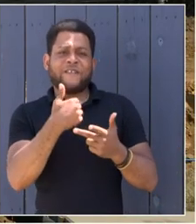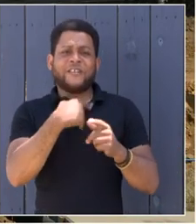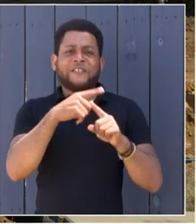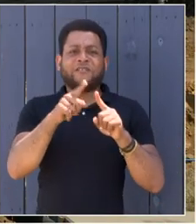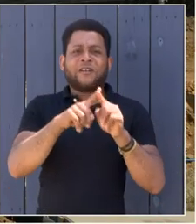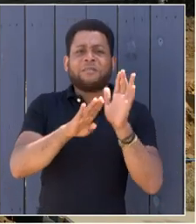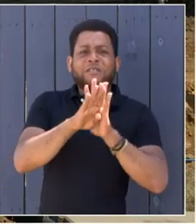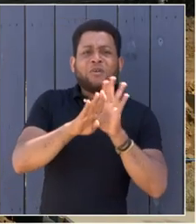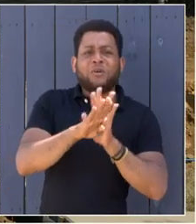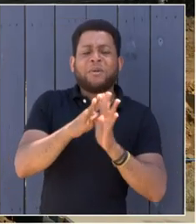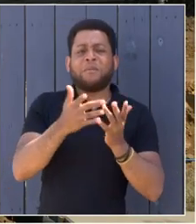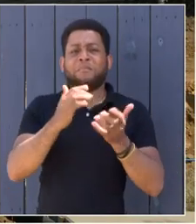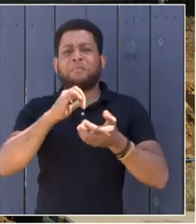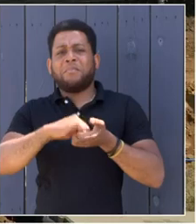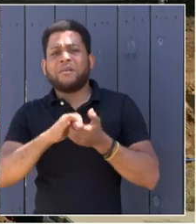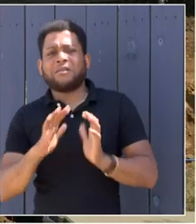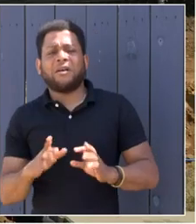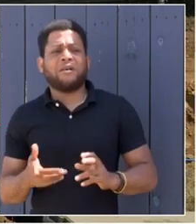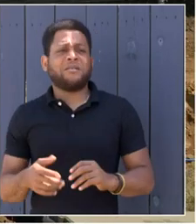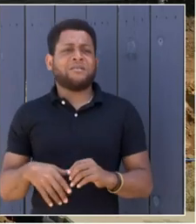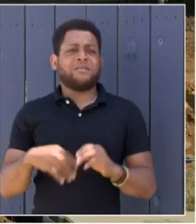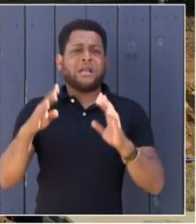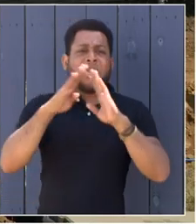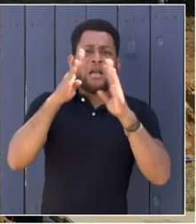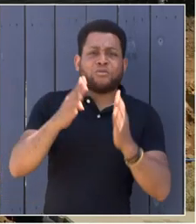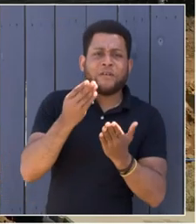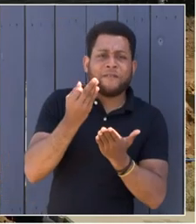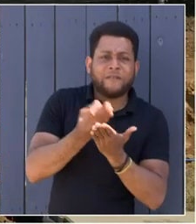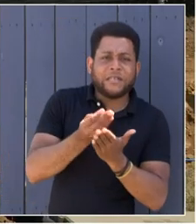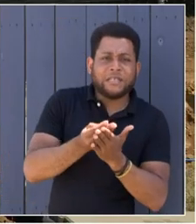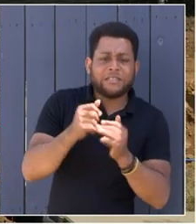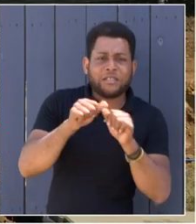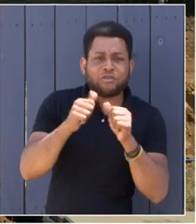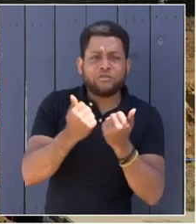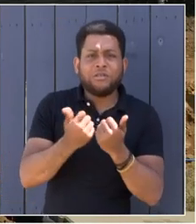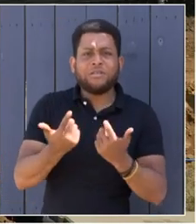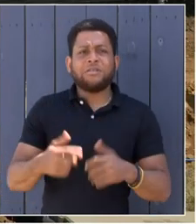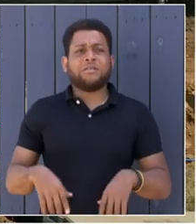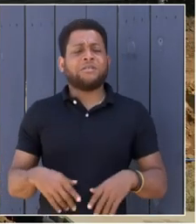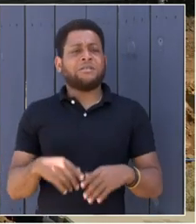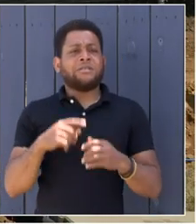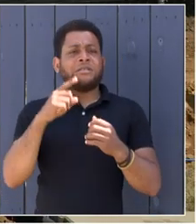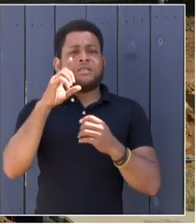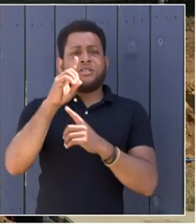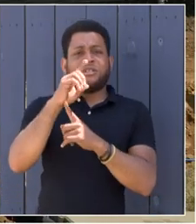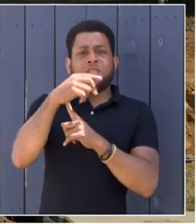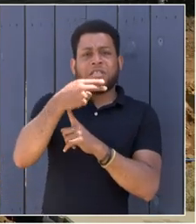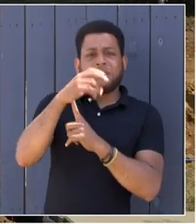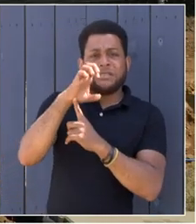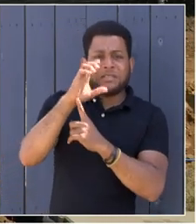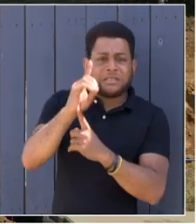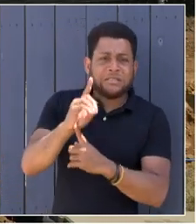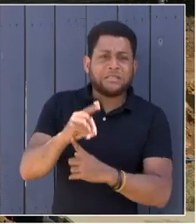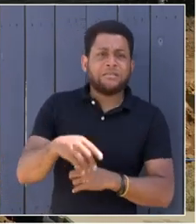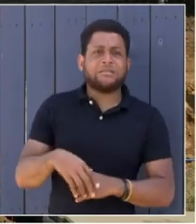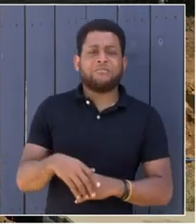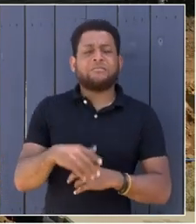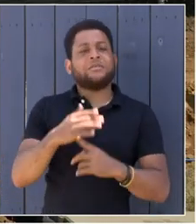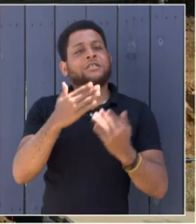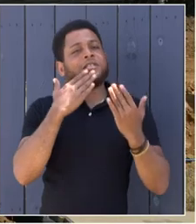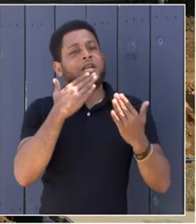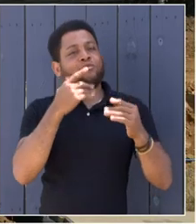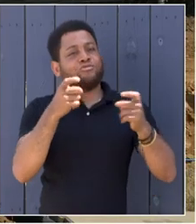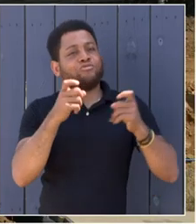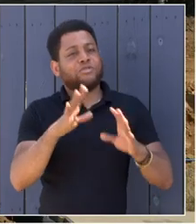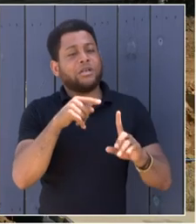and DHCD. I want to acknowledge and thank Colleen Green for being here. And just say this, it's